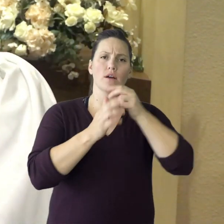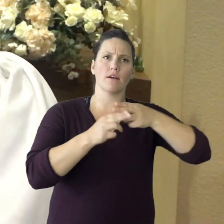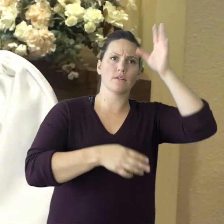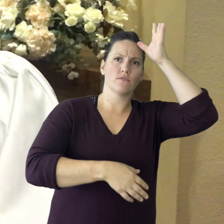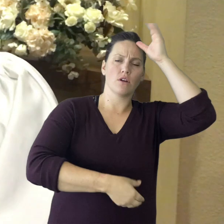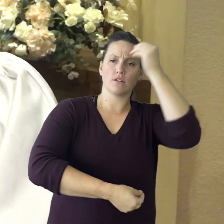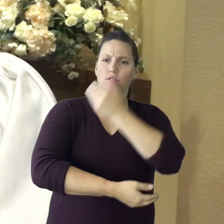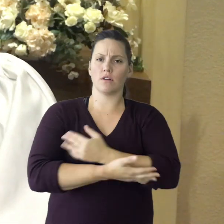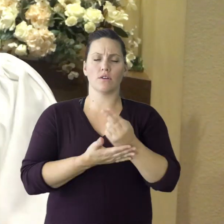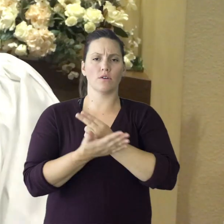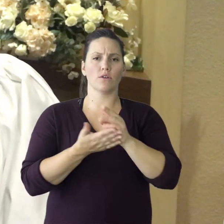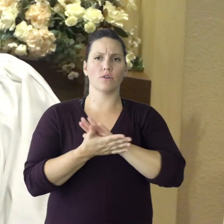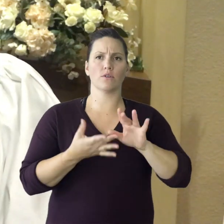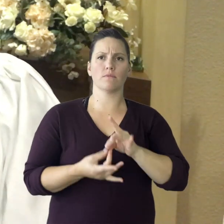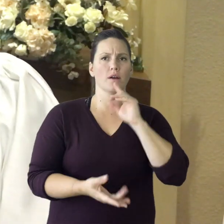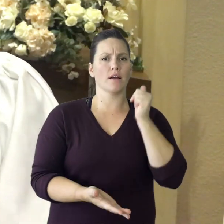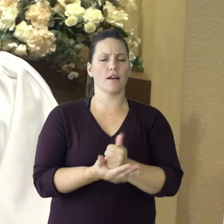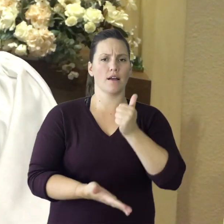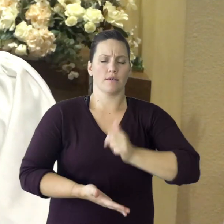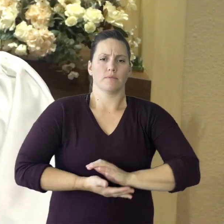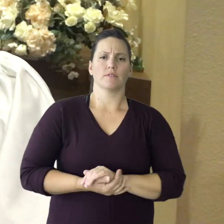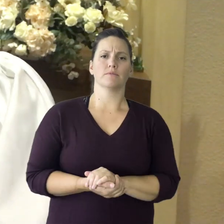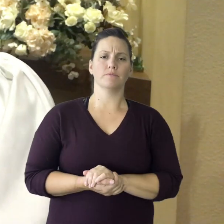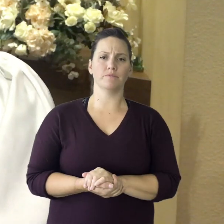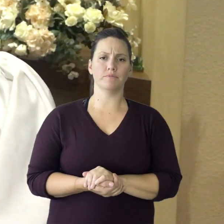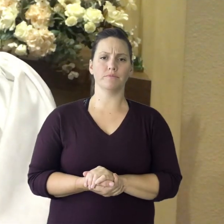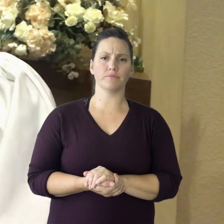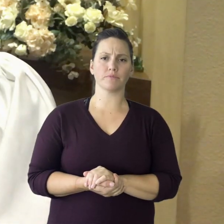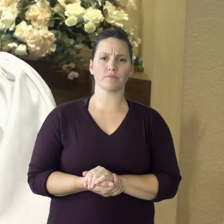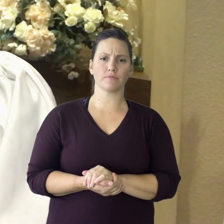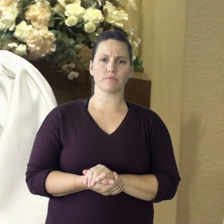of the Son, and of the Holy Spirit. Amen.